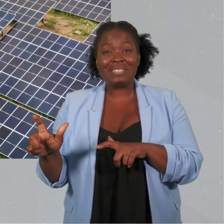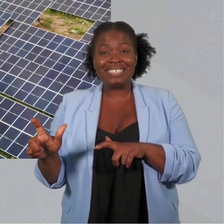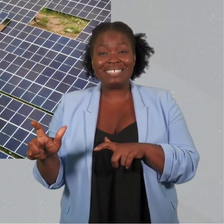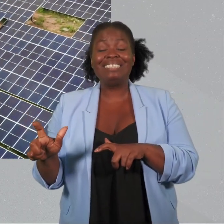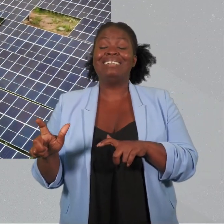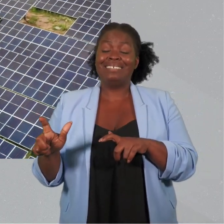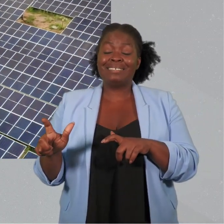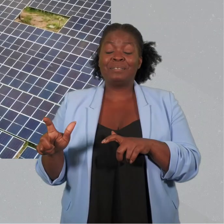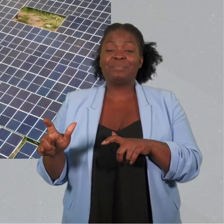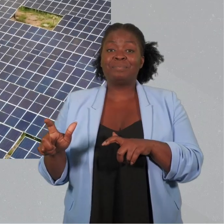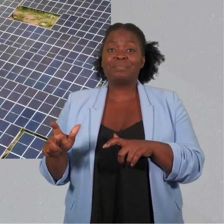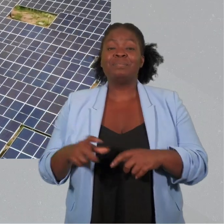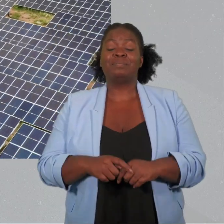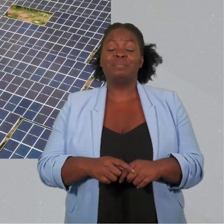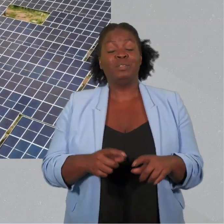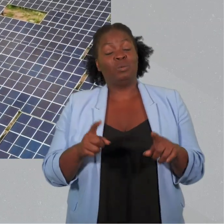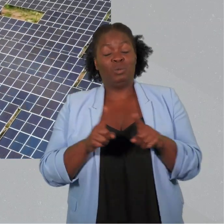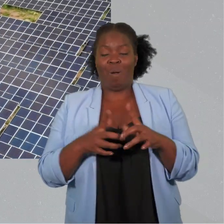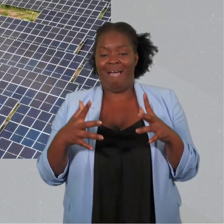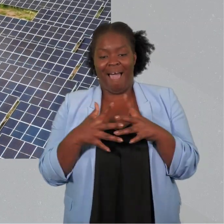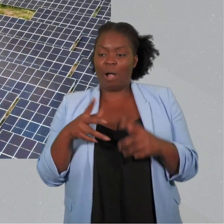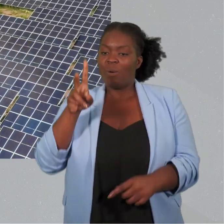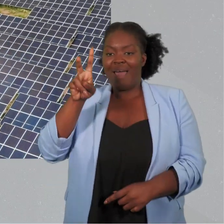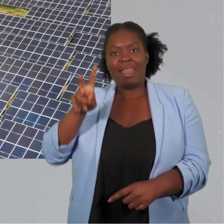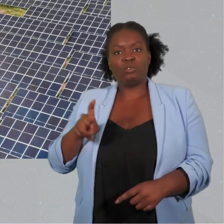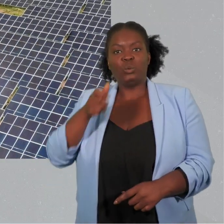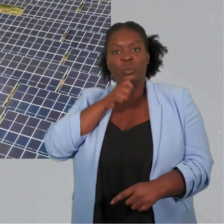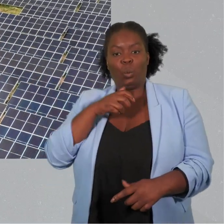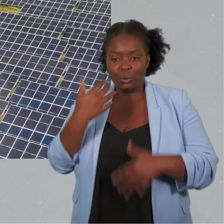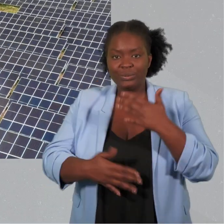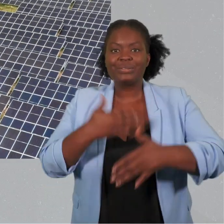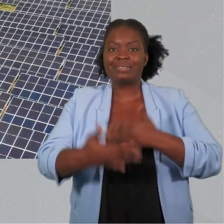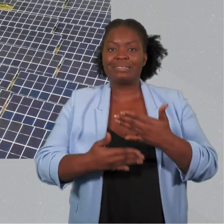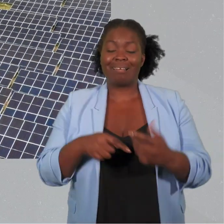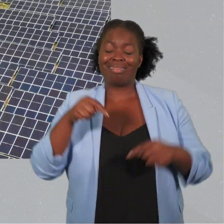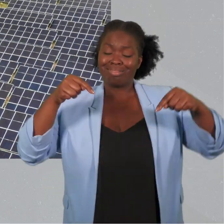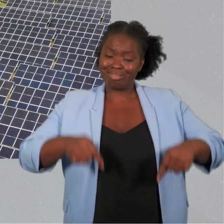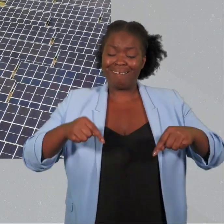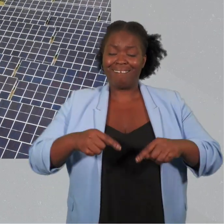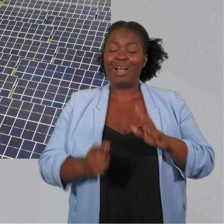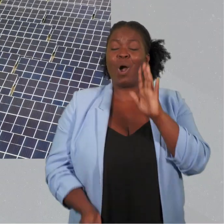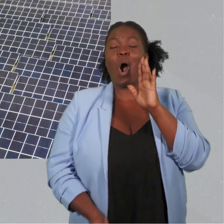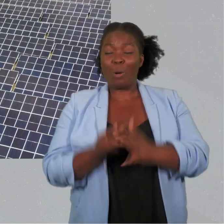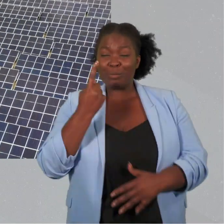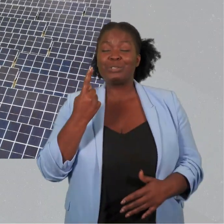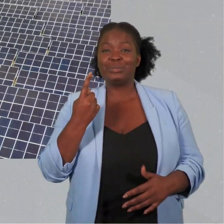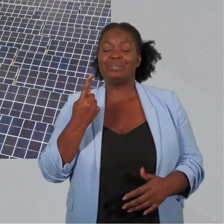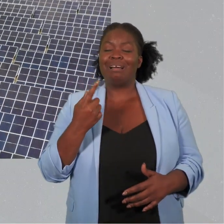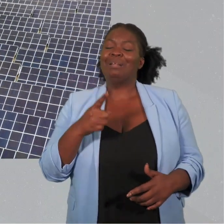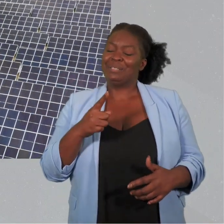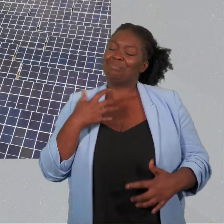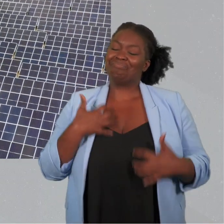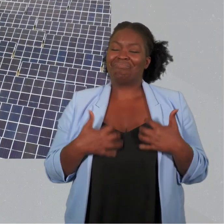also in terms of how we actually use our energy. It is an opportunity that we should all